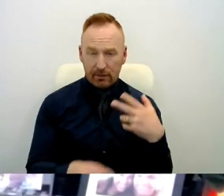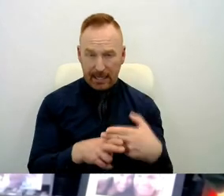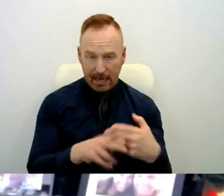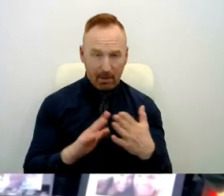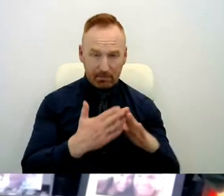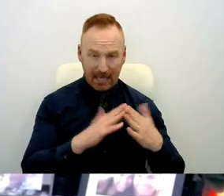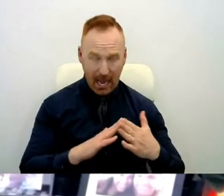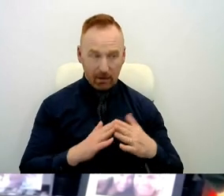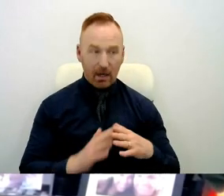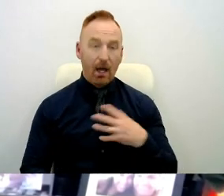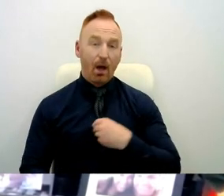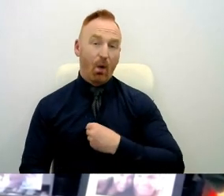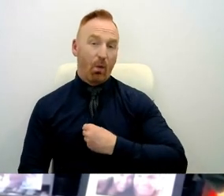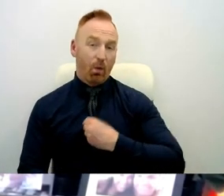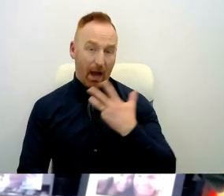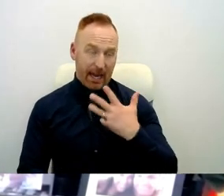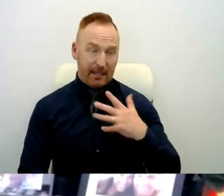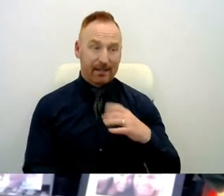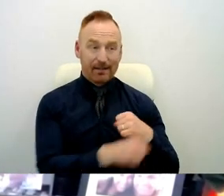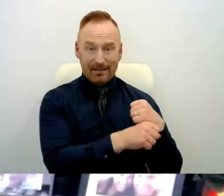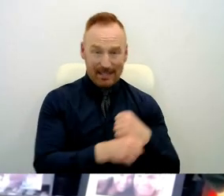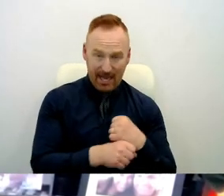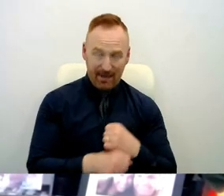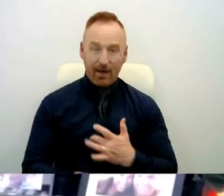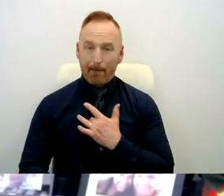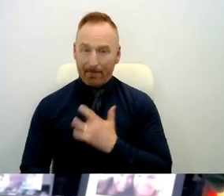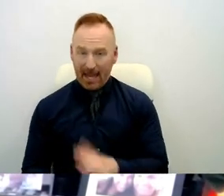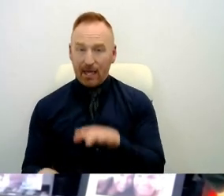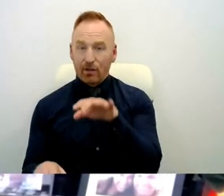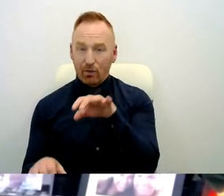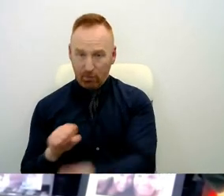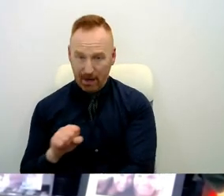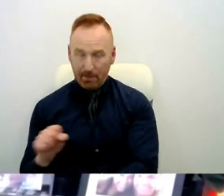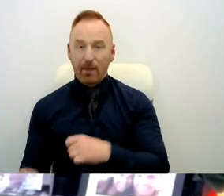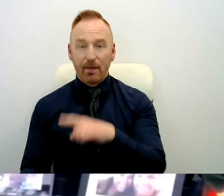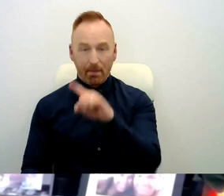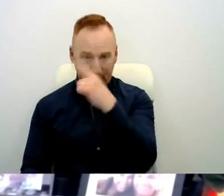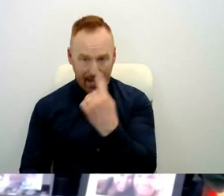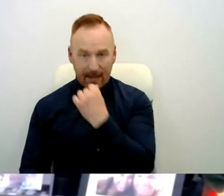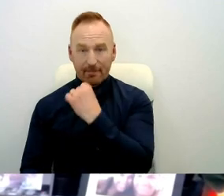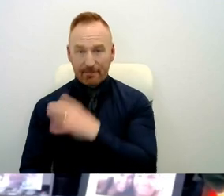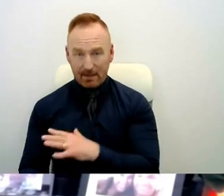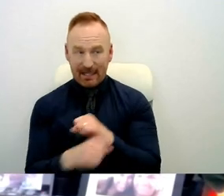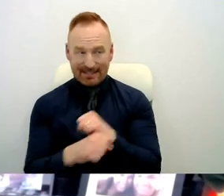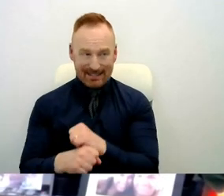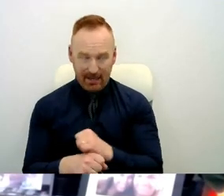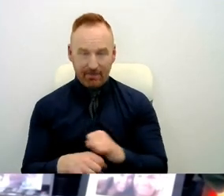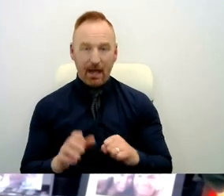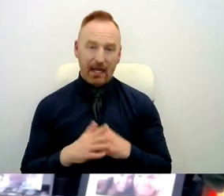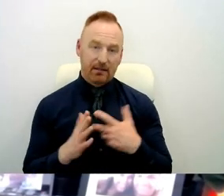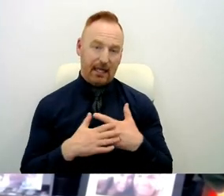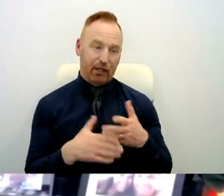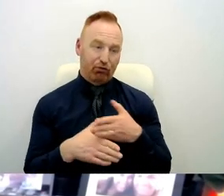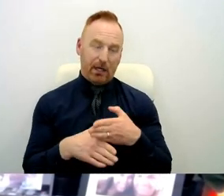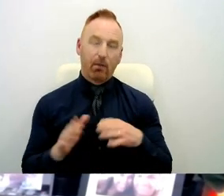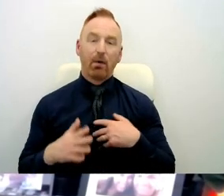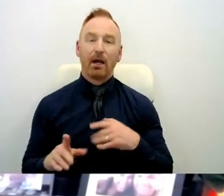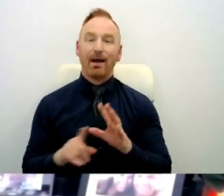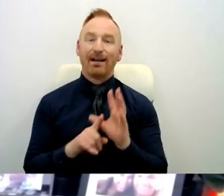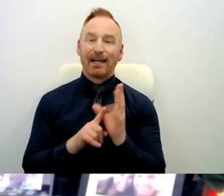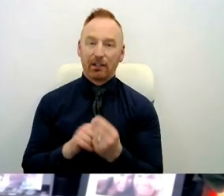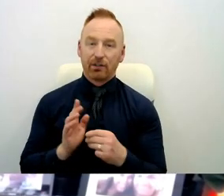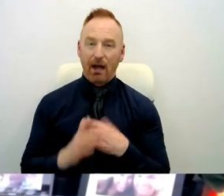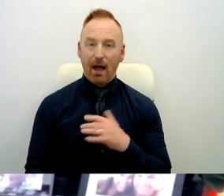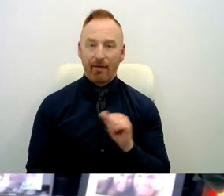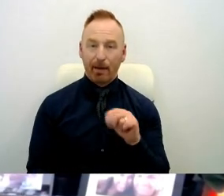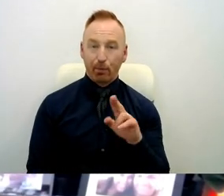that white slaveholders frequently raped and otherwise sexually coerced and exploited their Black female slaves as part of a shared culture of abuse